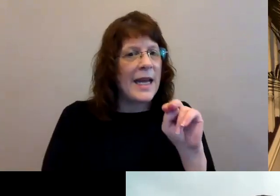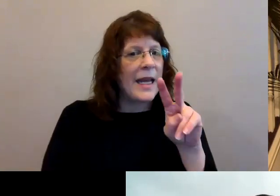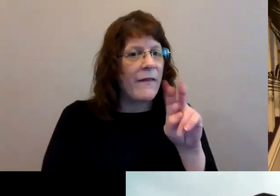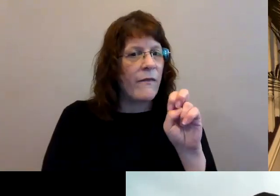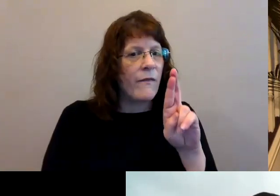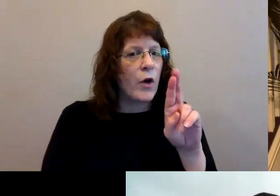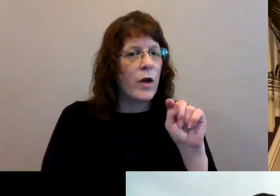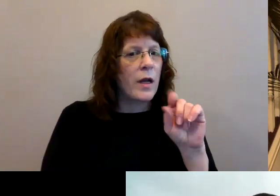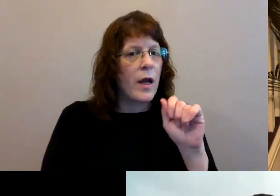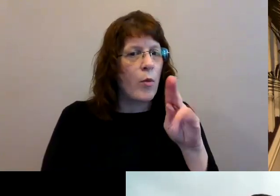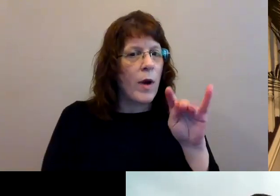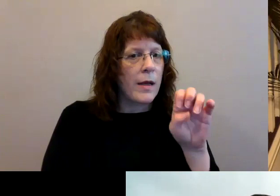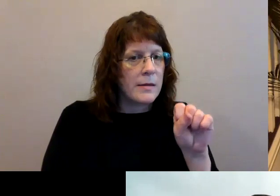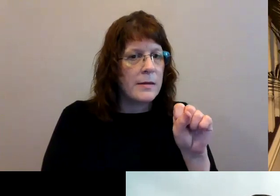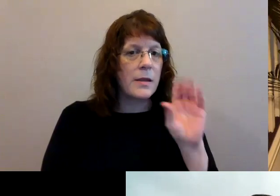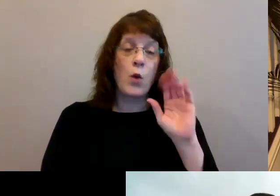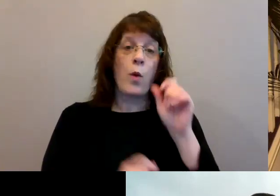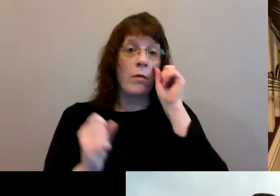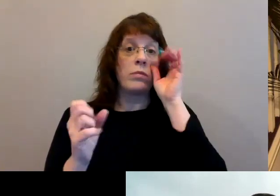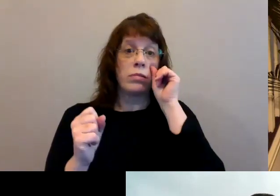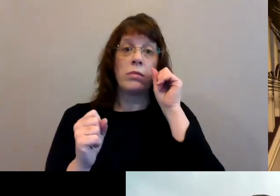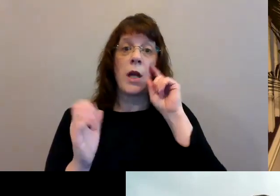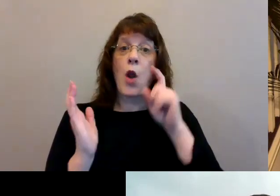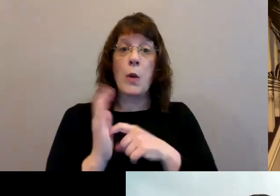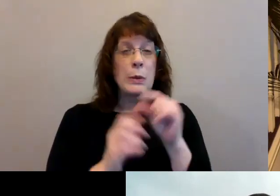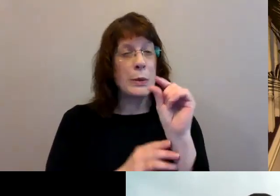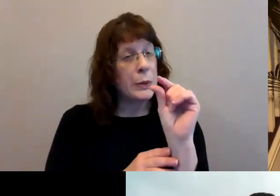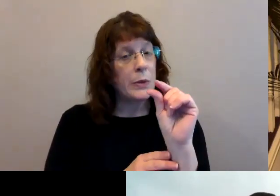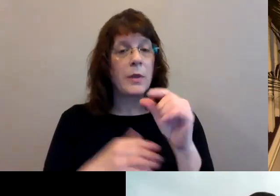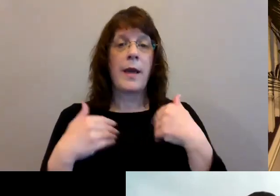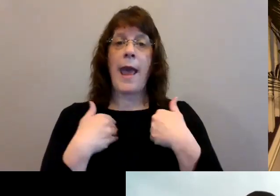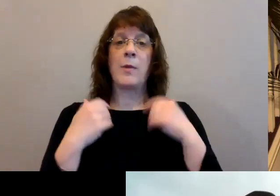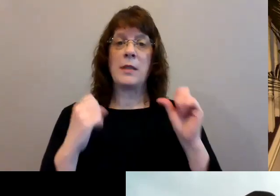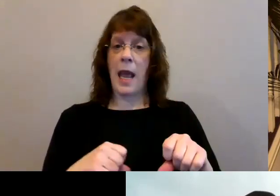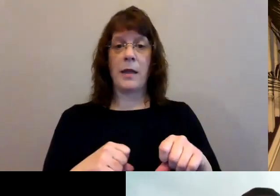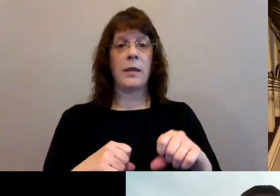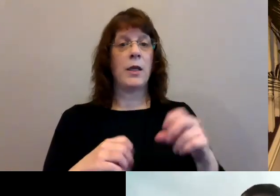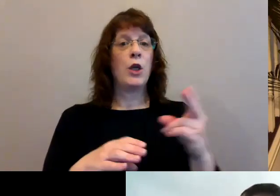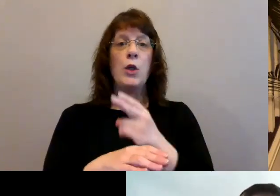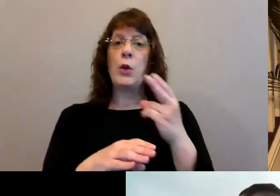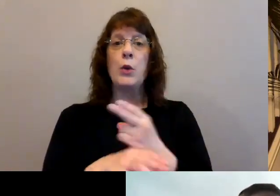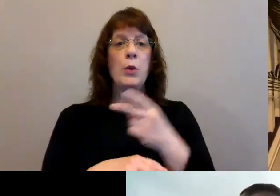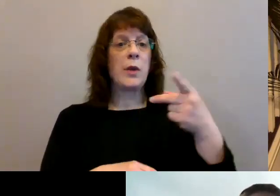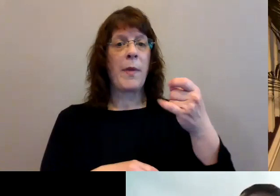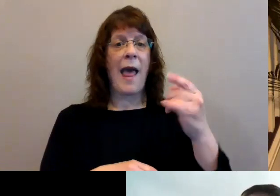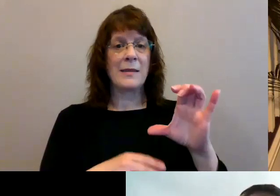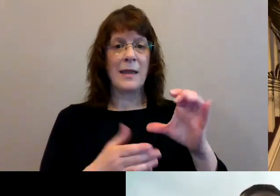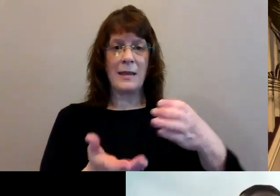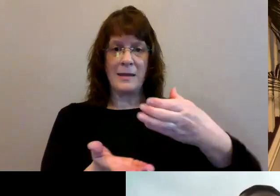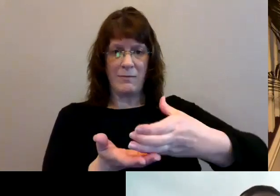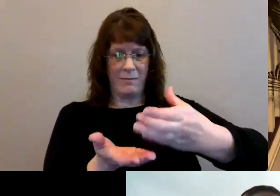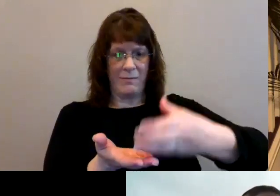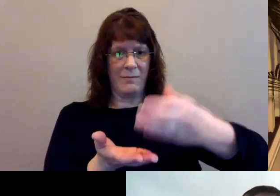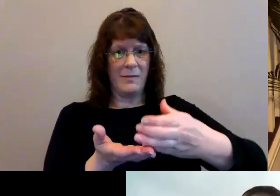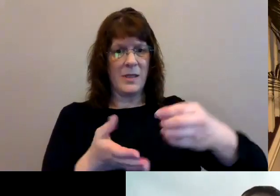backyard, you'll get blown away really quickly. And so that you can just use Tupperware plastic containers and then just put